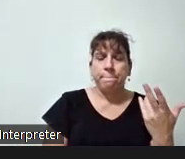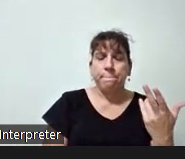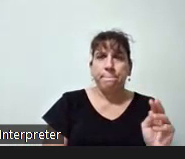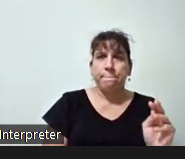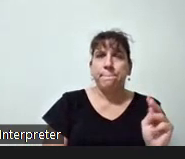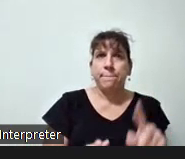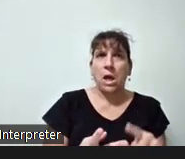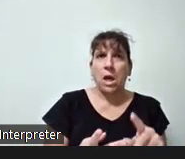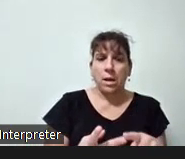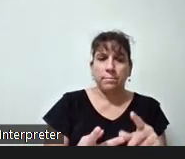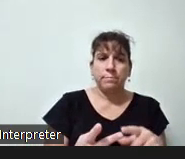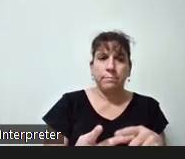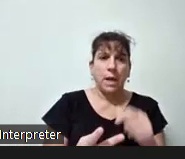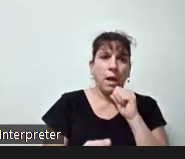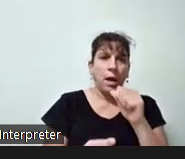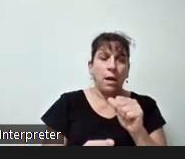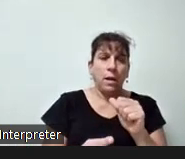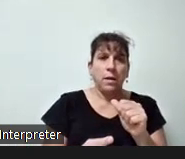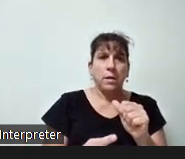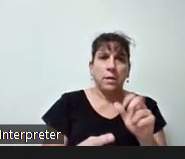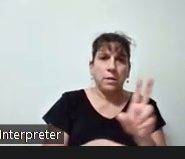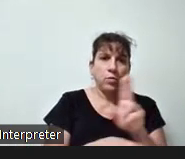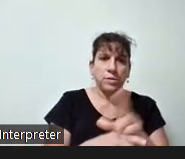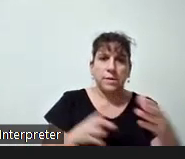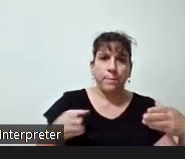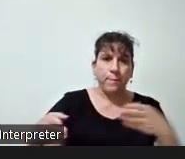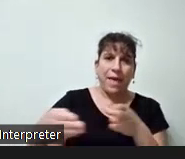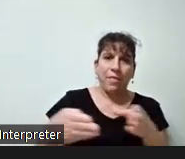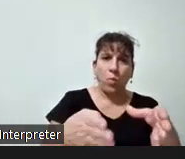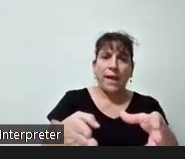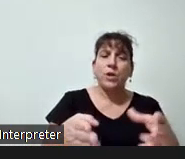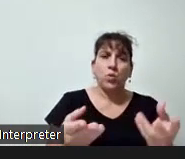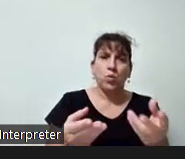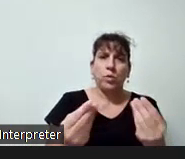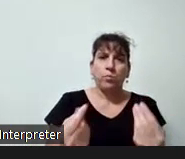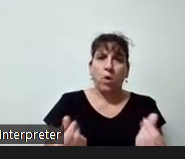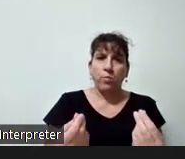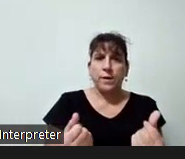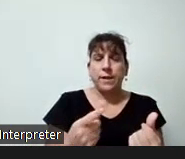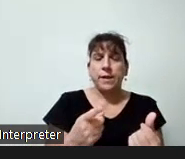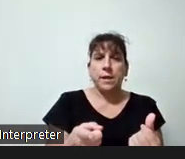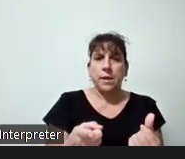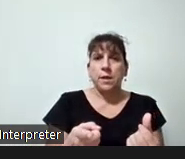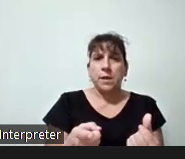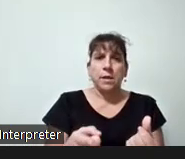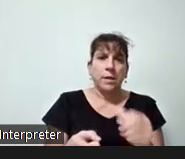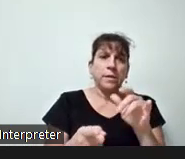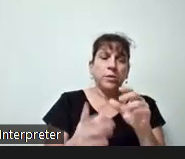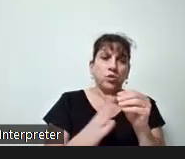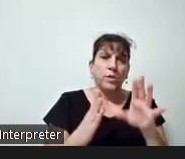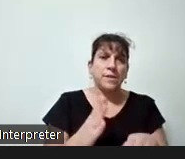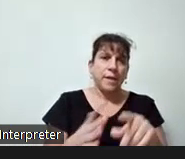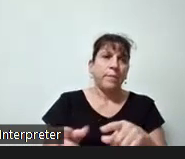there's an unoccupied pathway onto the property that students could be directed